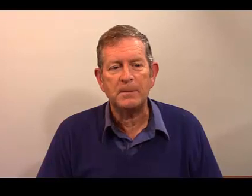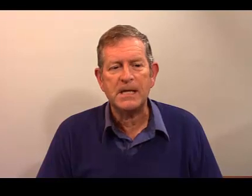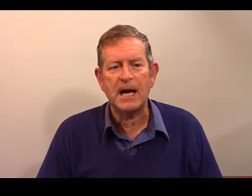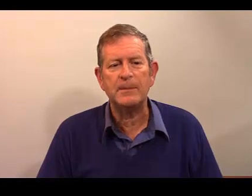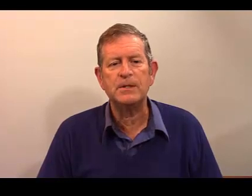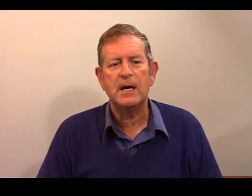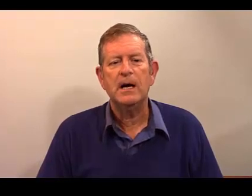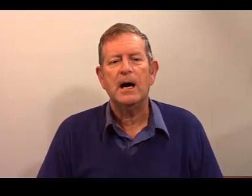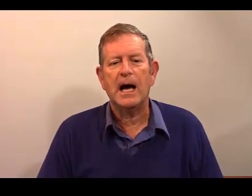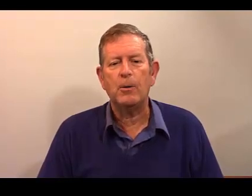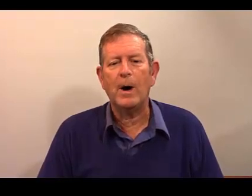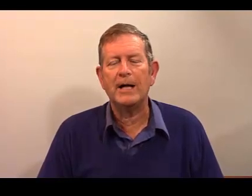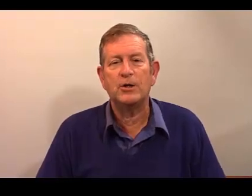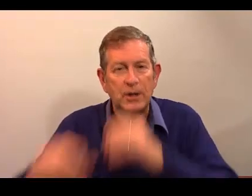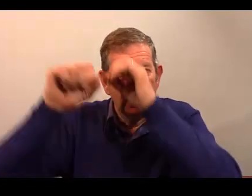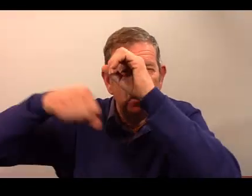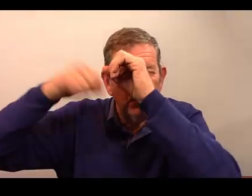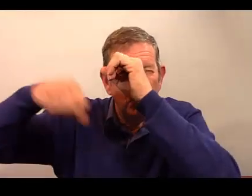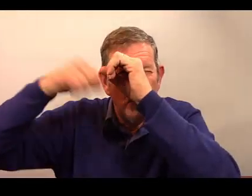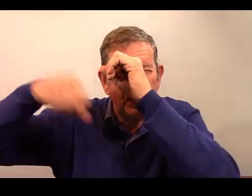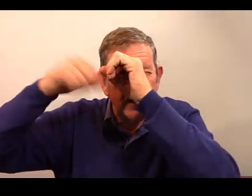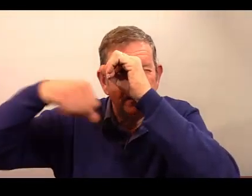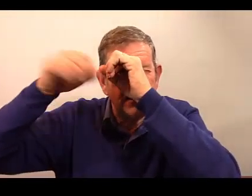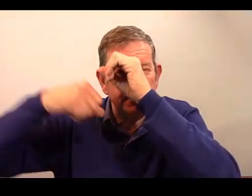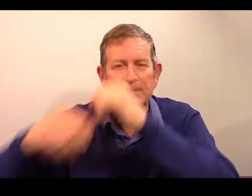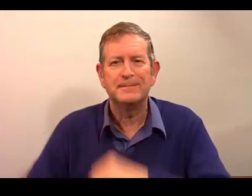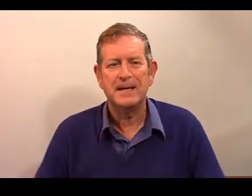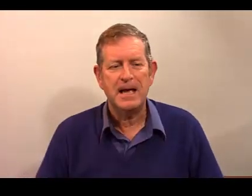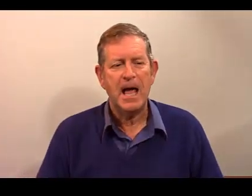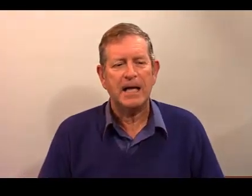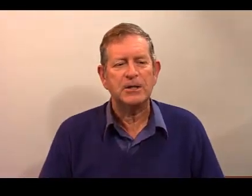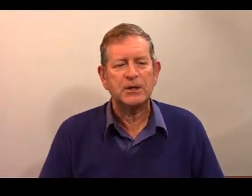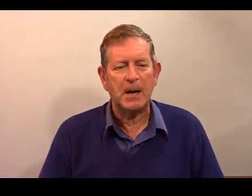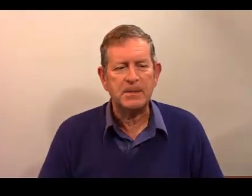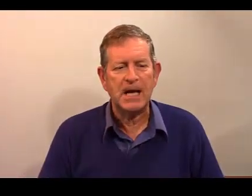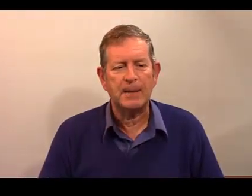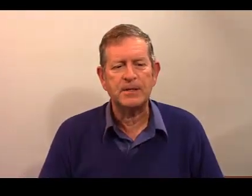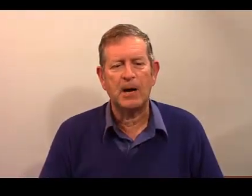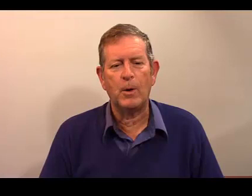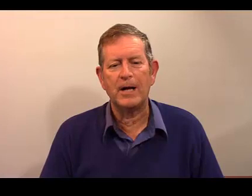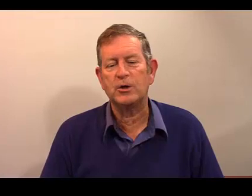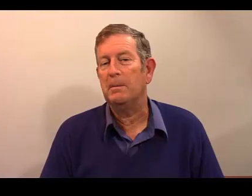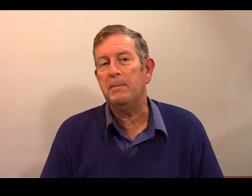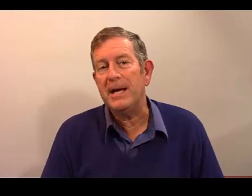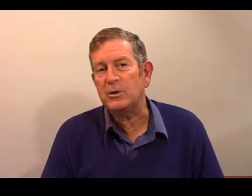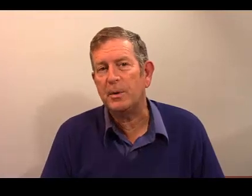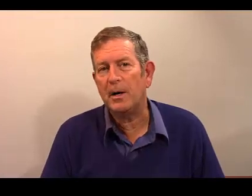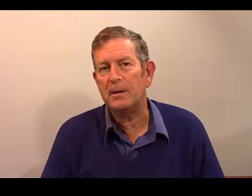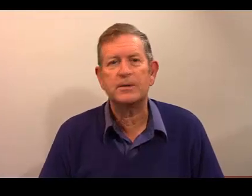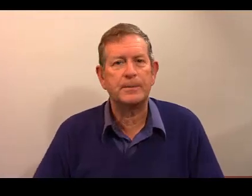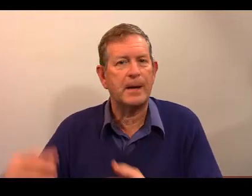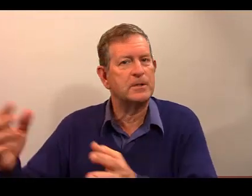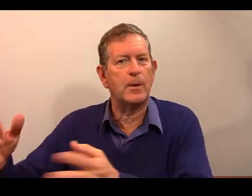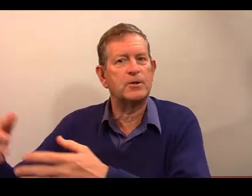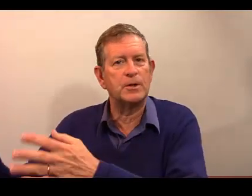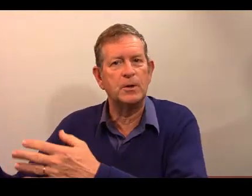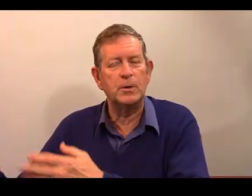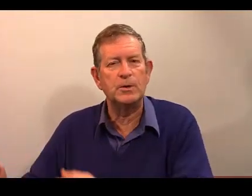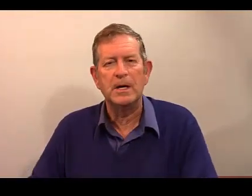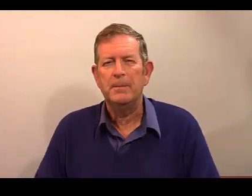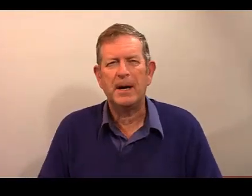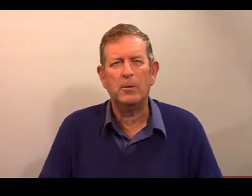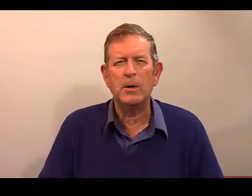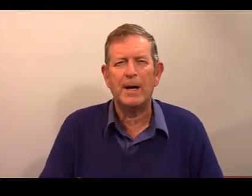again. Sometimes I watch movies. And sometimes I watch baseball. Sometimes I